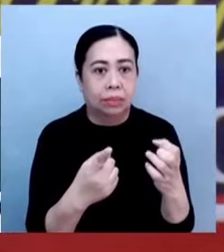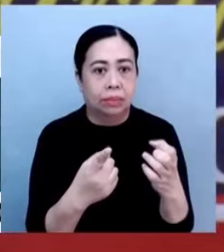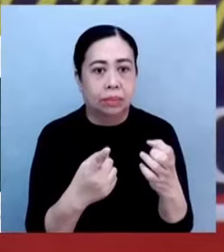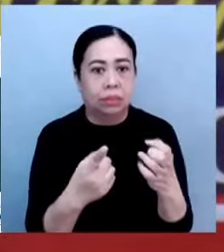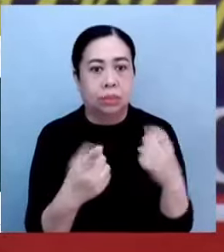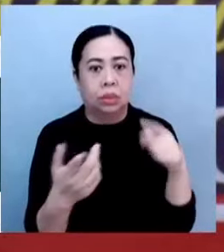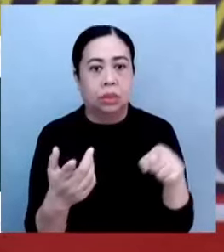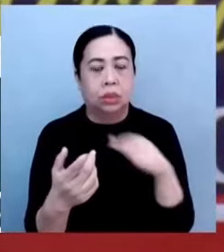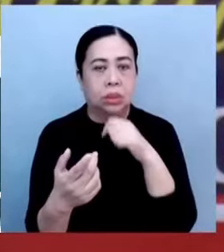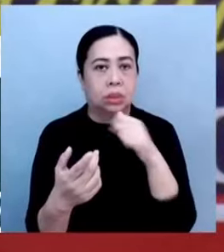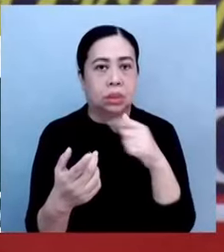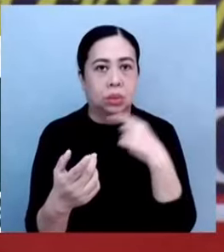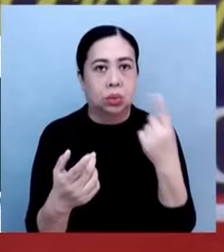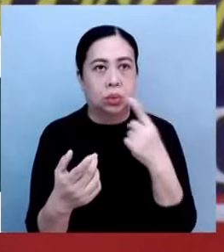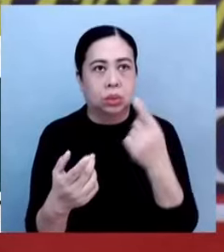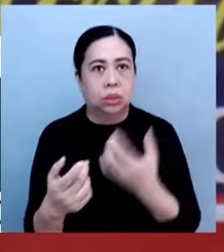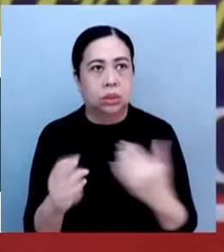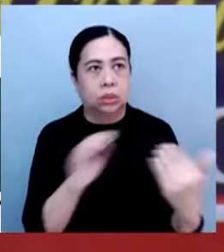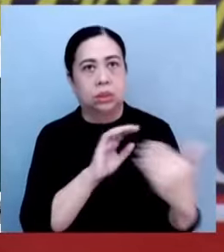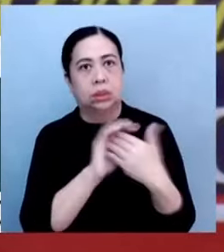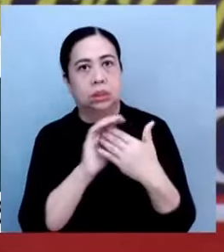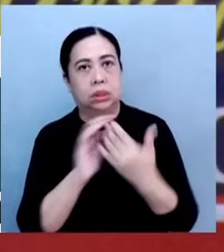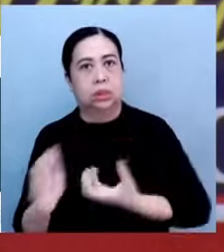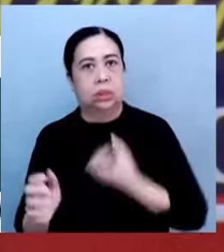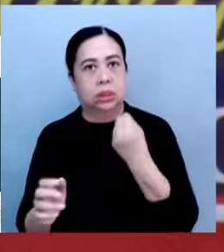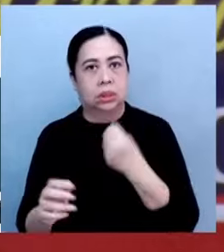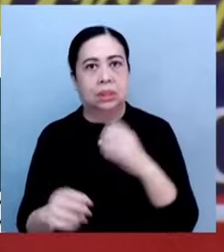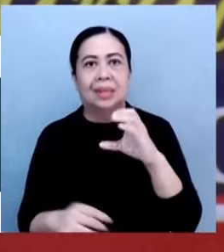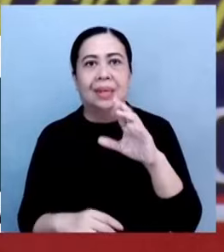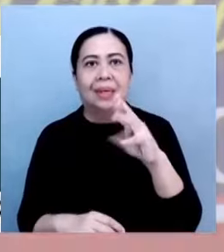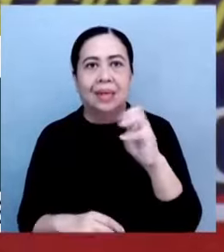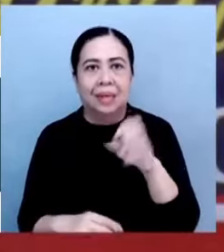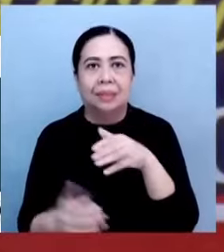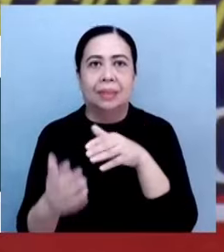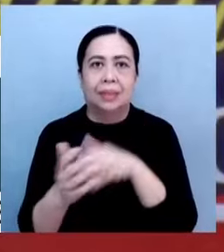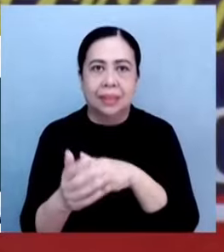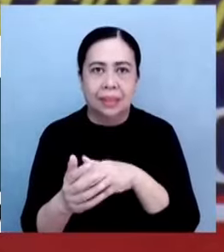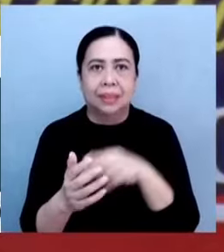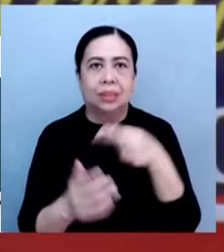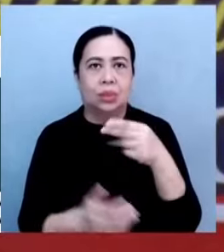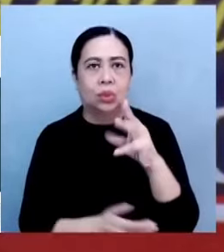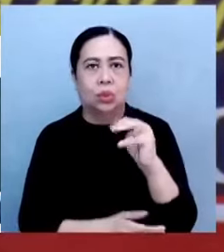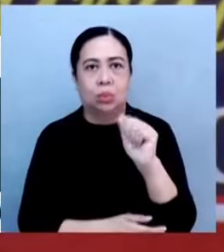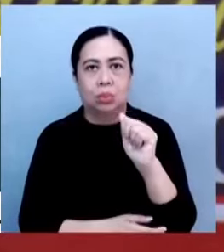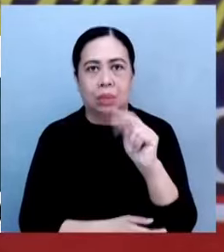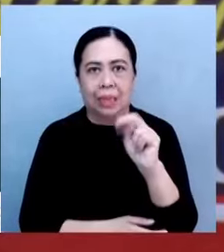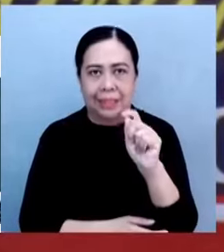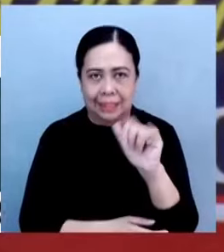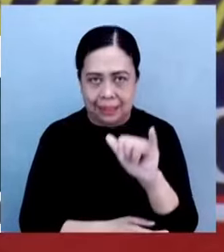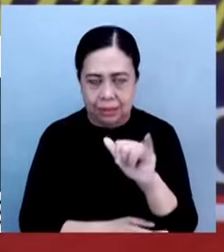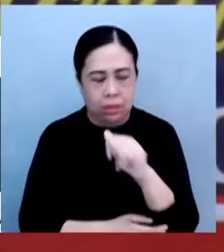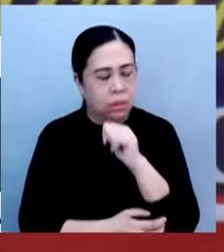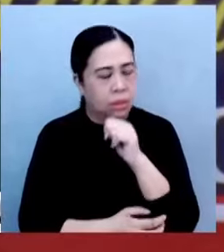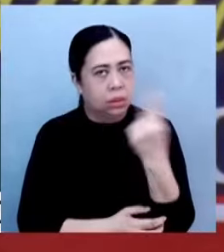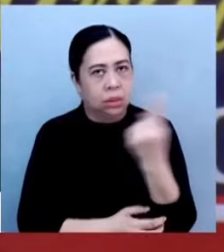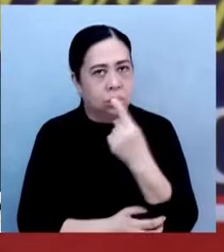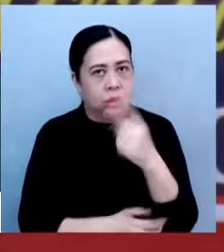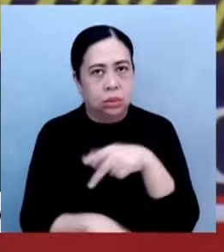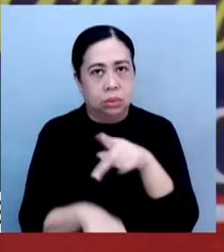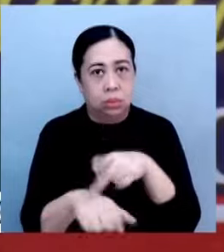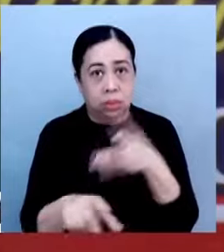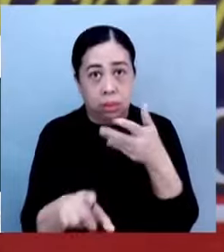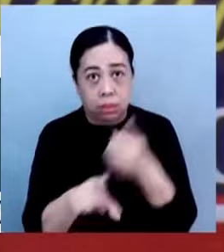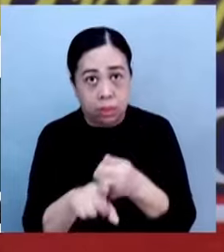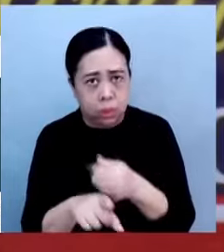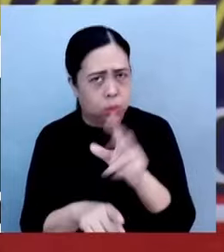one country's sovereignty. Yes. This is actually a crime against humanity. It's not just the Philippines who is going to be affected